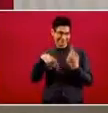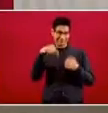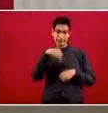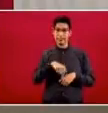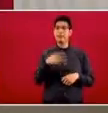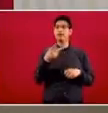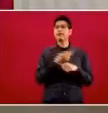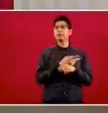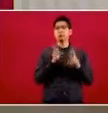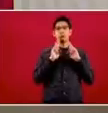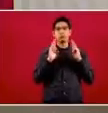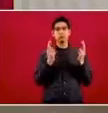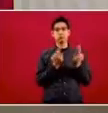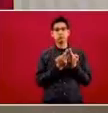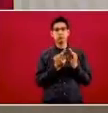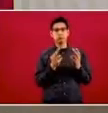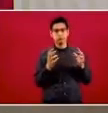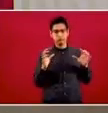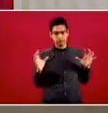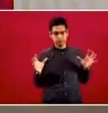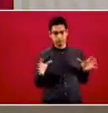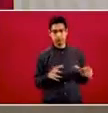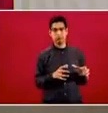you. They had a